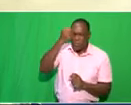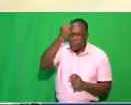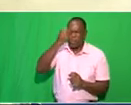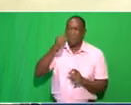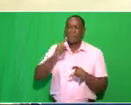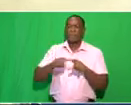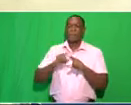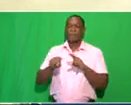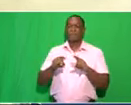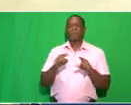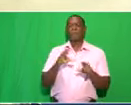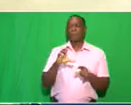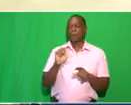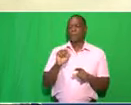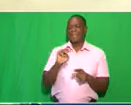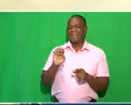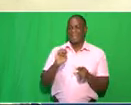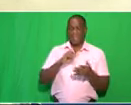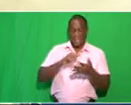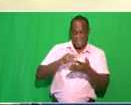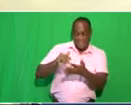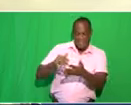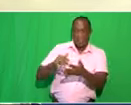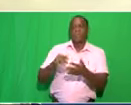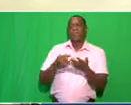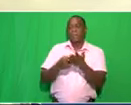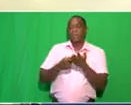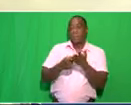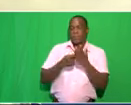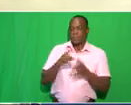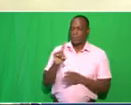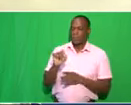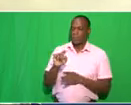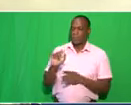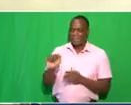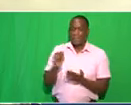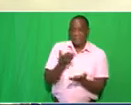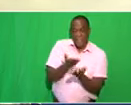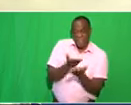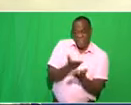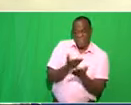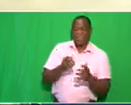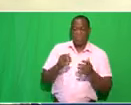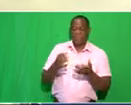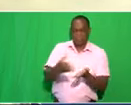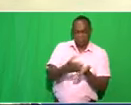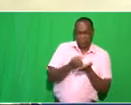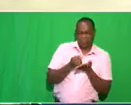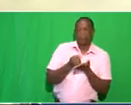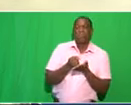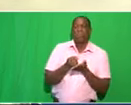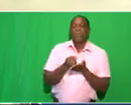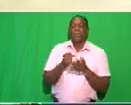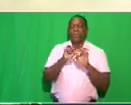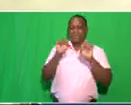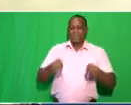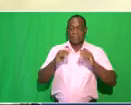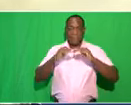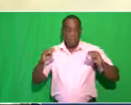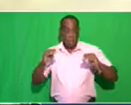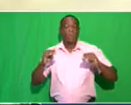studies, consultation data and empirical data, gathering pertinent system-level data on Trinidad and